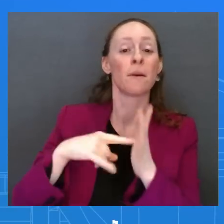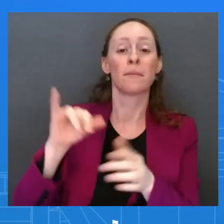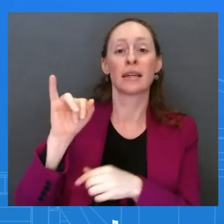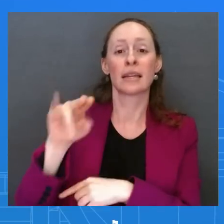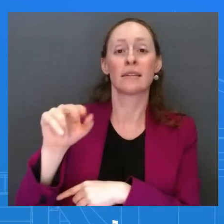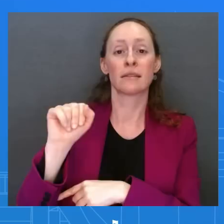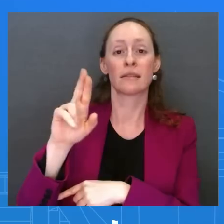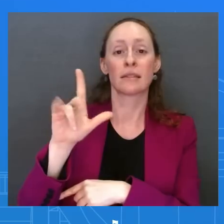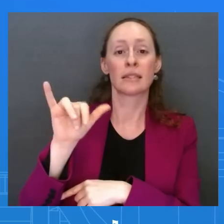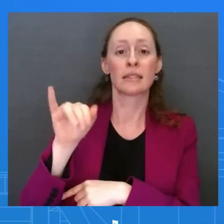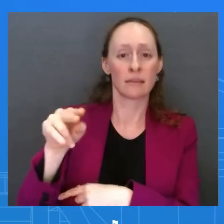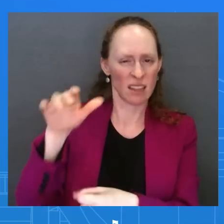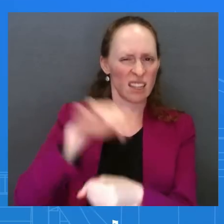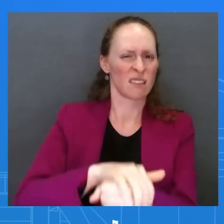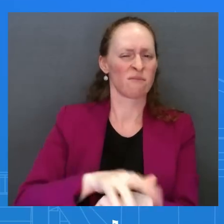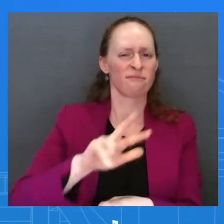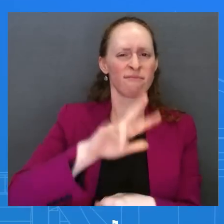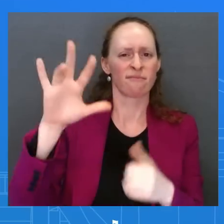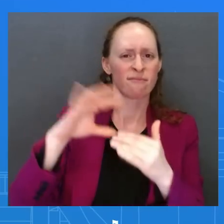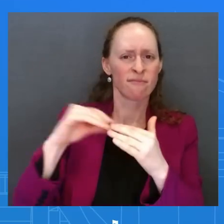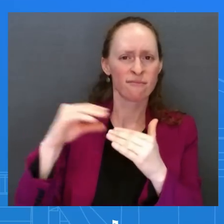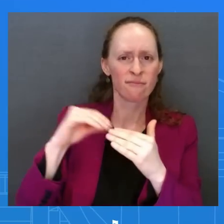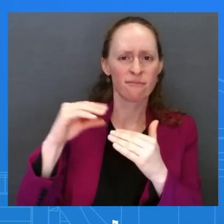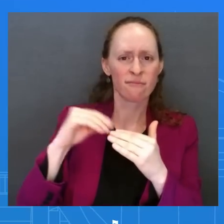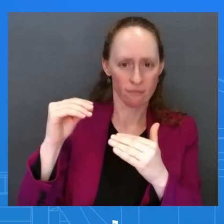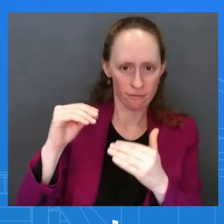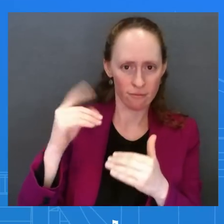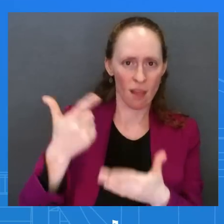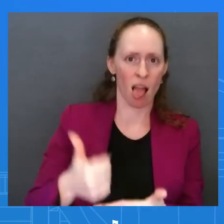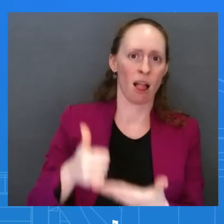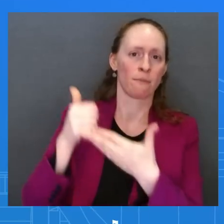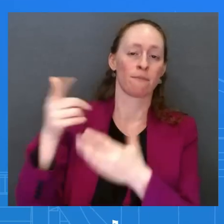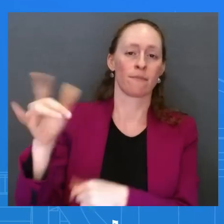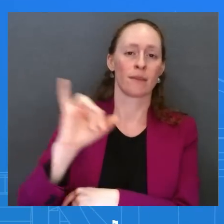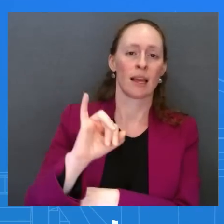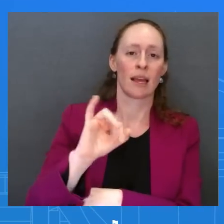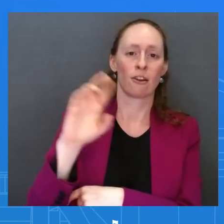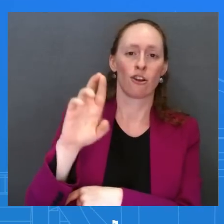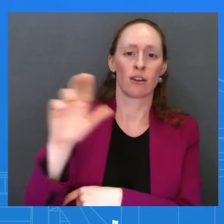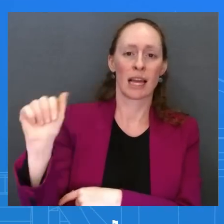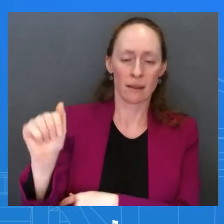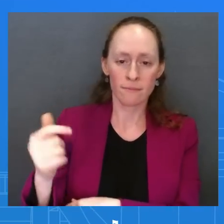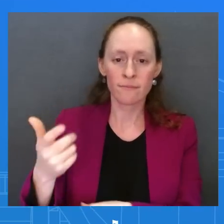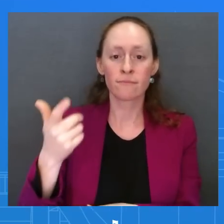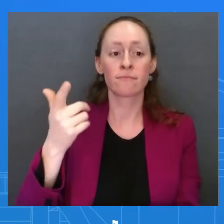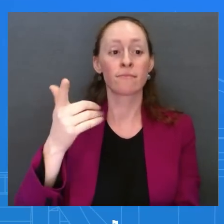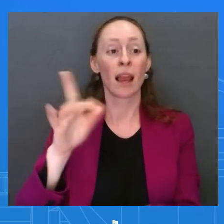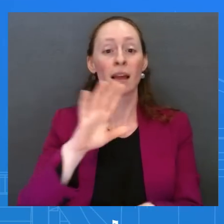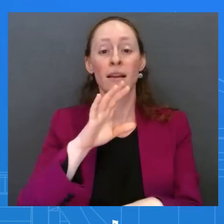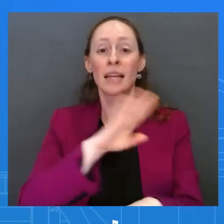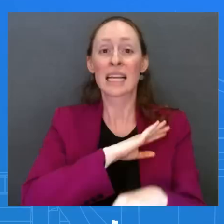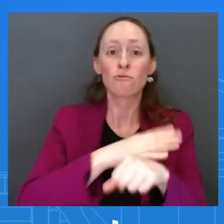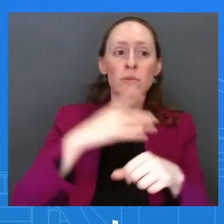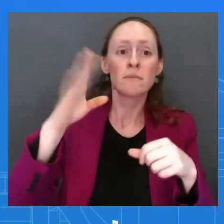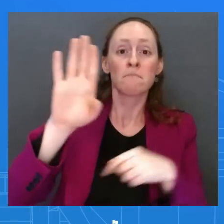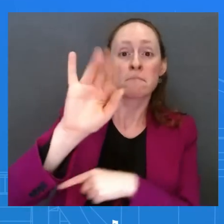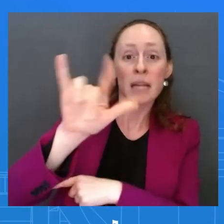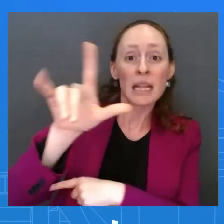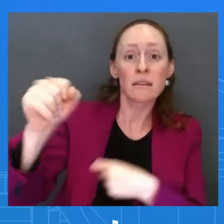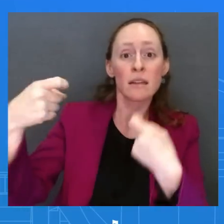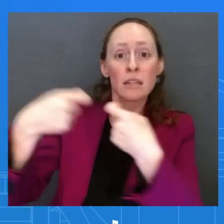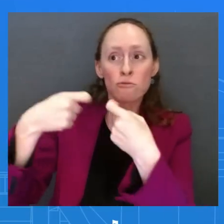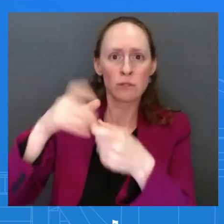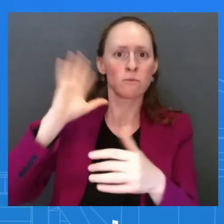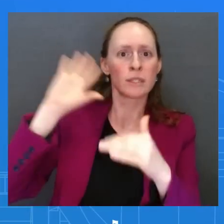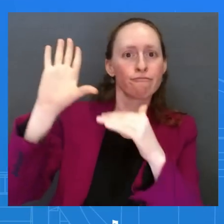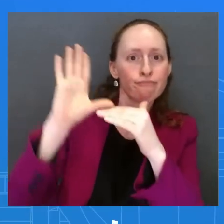energy, making sure we're lowering costs for energy is so important. That's what came out of the Inflation Reduction Act. And that's just one piece of historic, that's just one